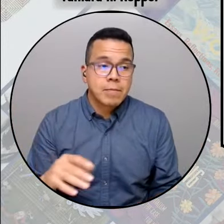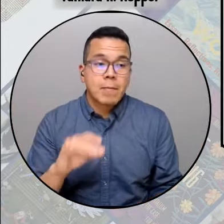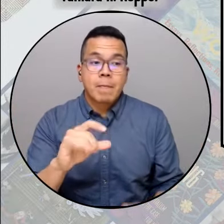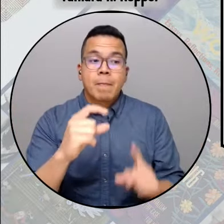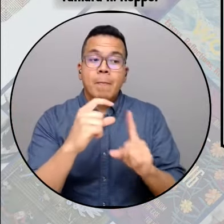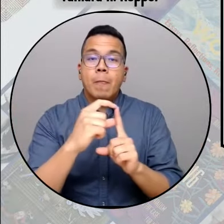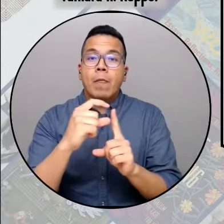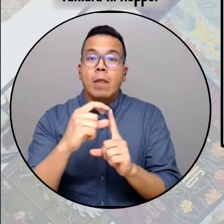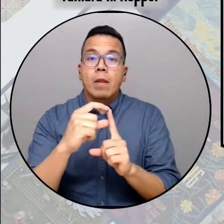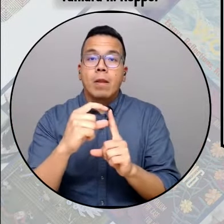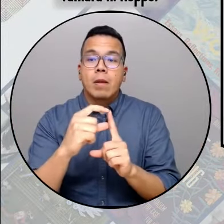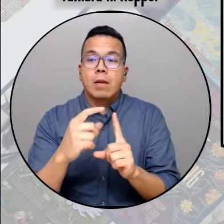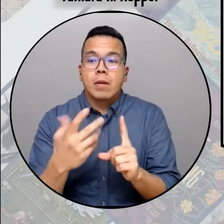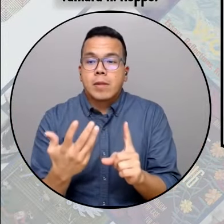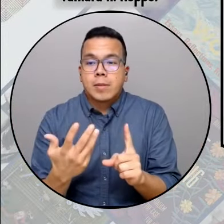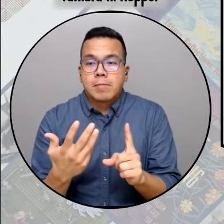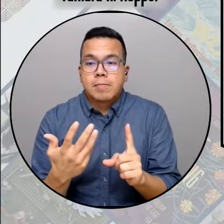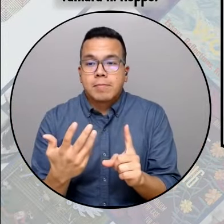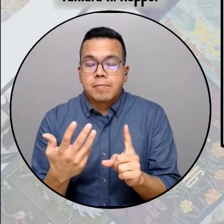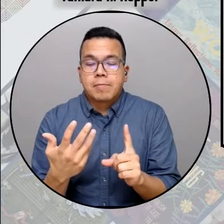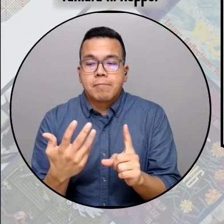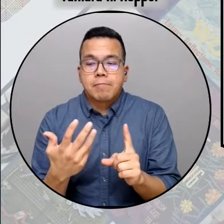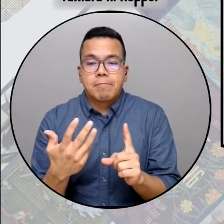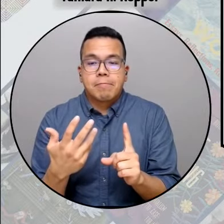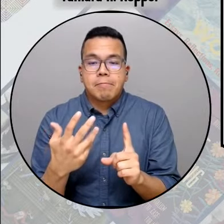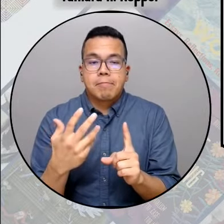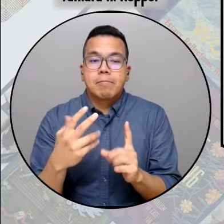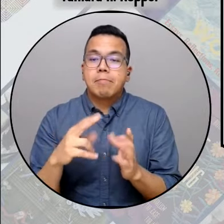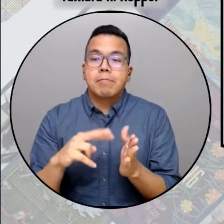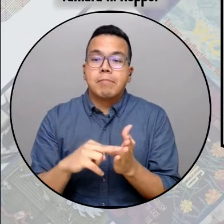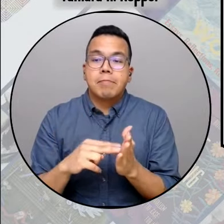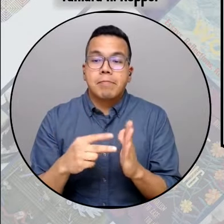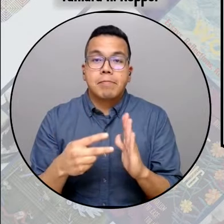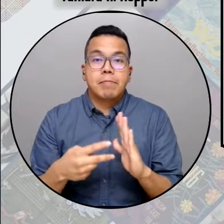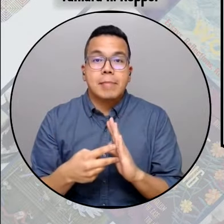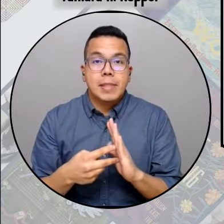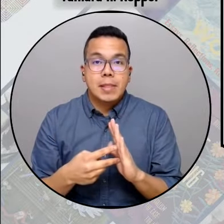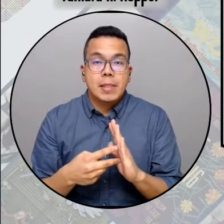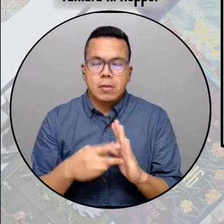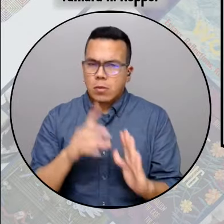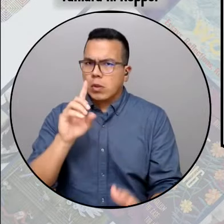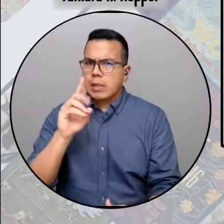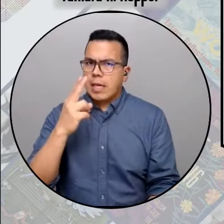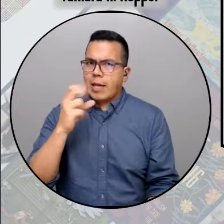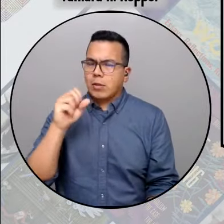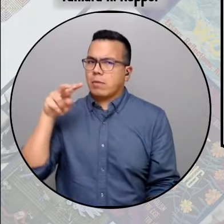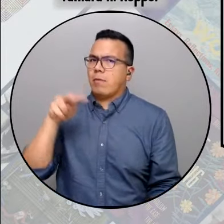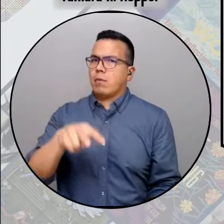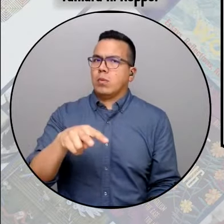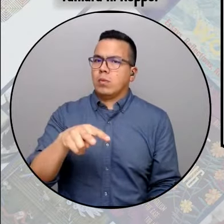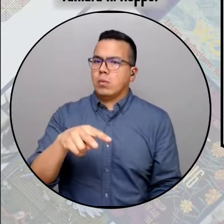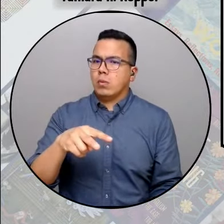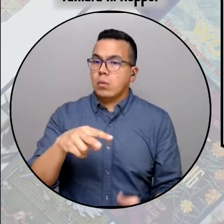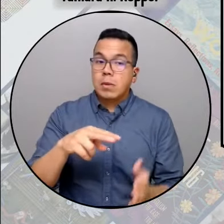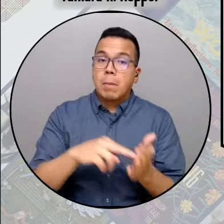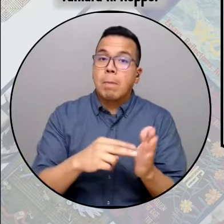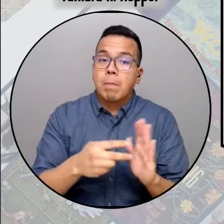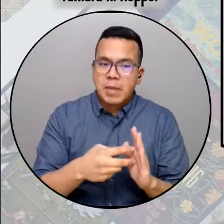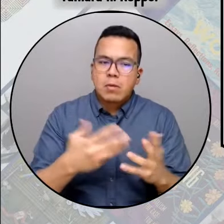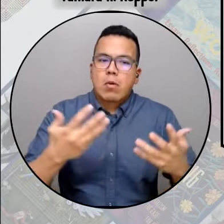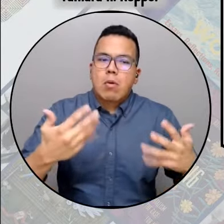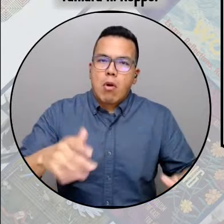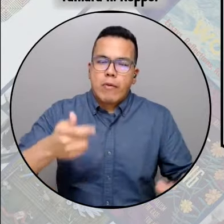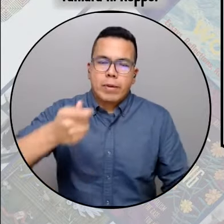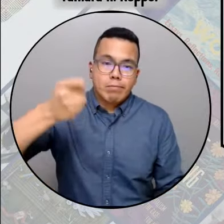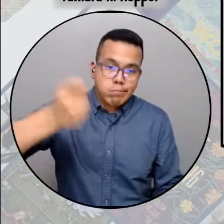how criminal aliens are understood by the Department of Homeland Security. Is it that you got a conviction in the criminal